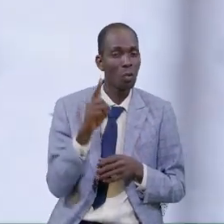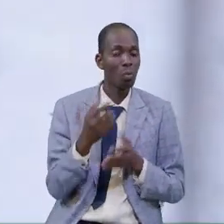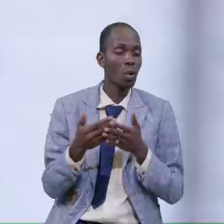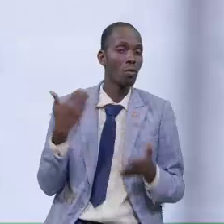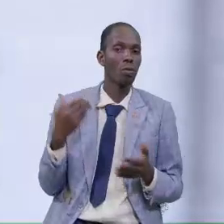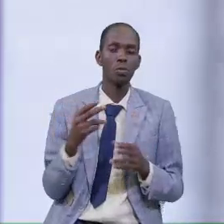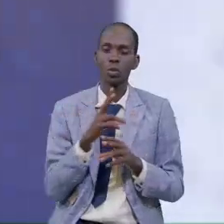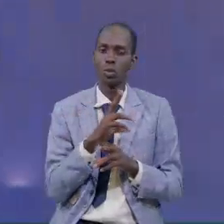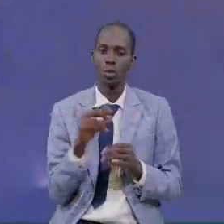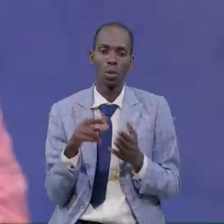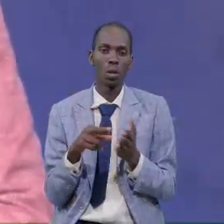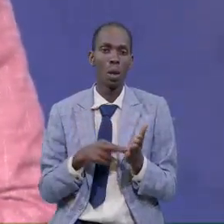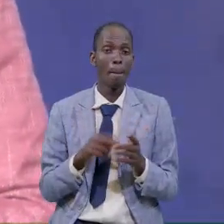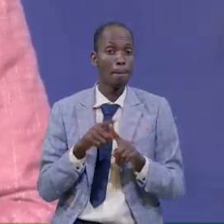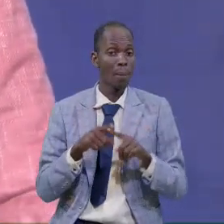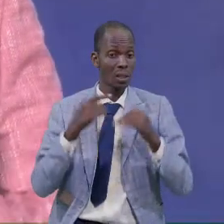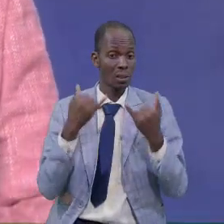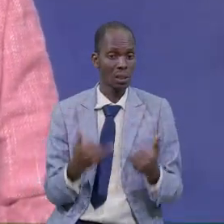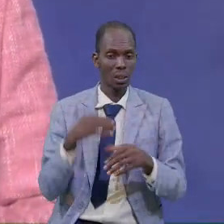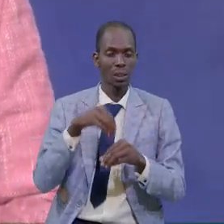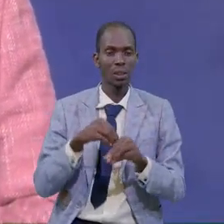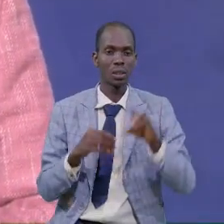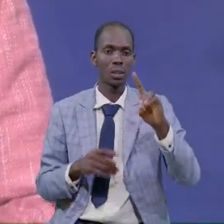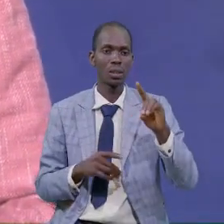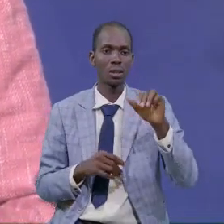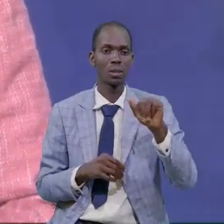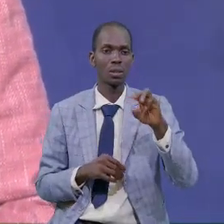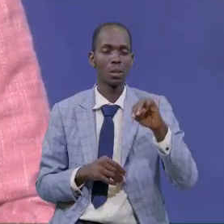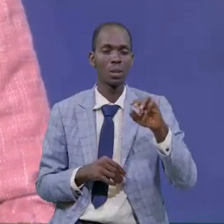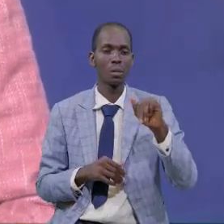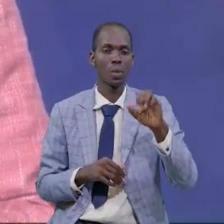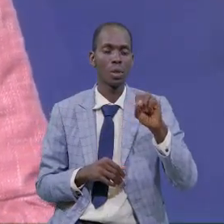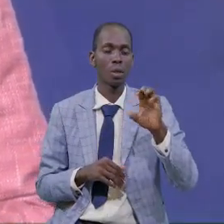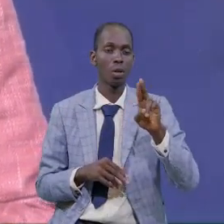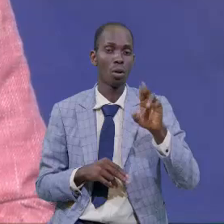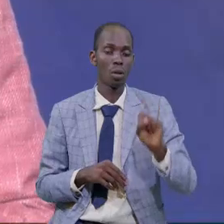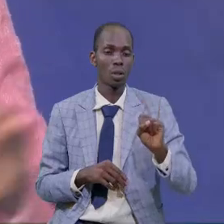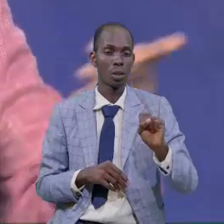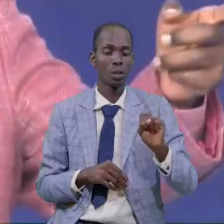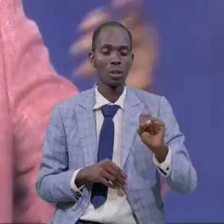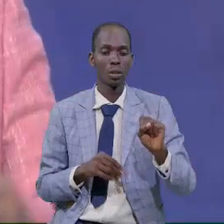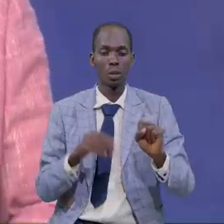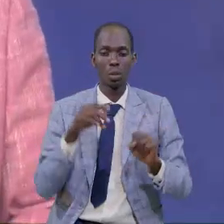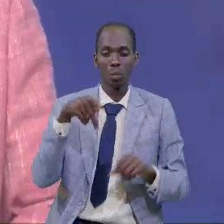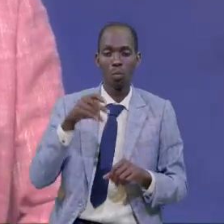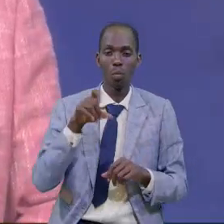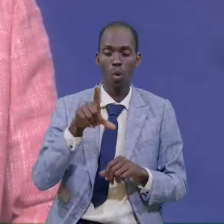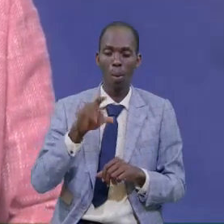in Damascus, his preaching, his exhortation